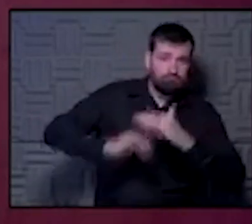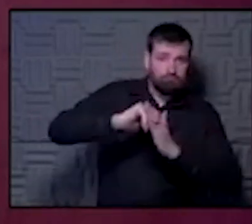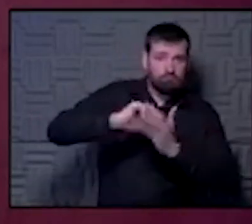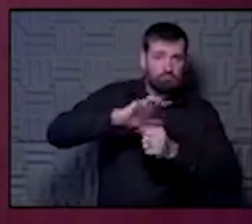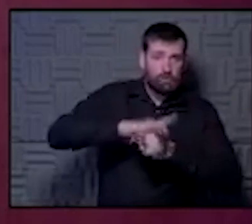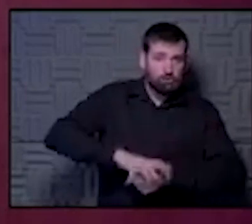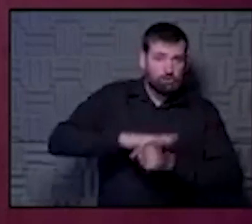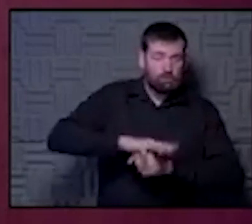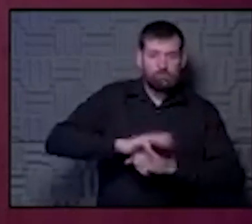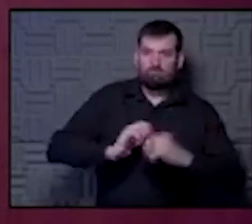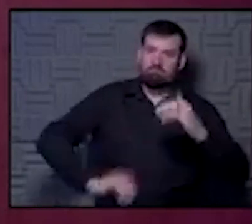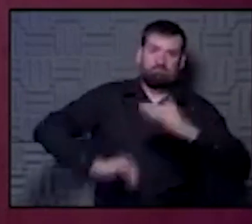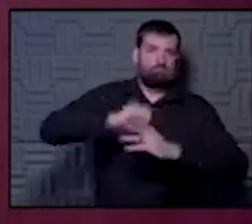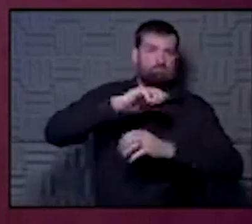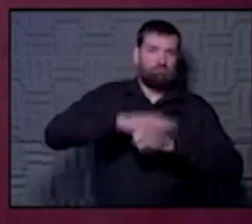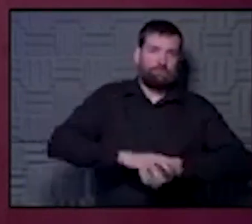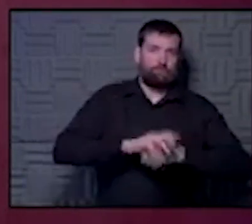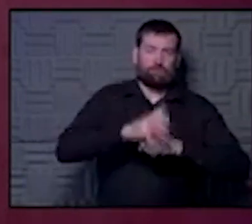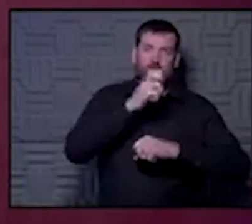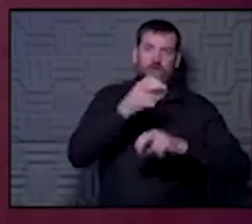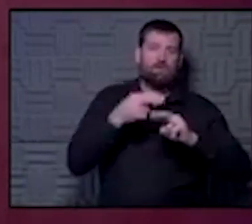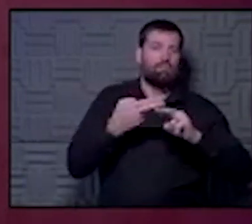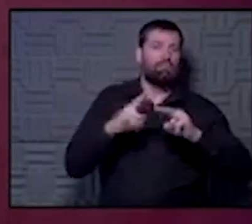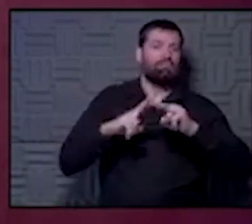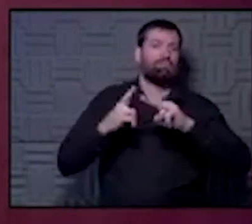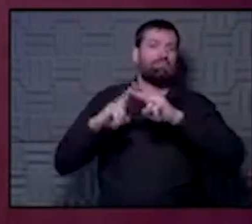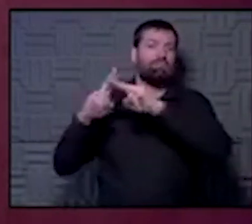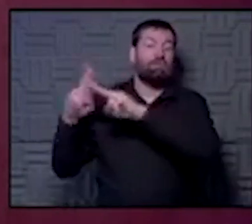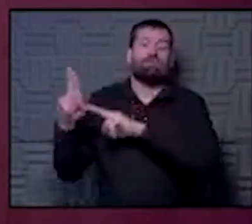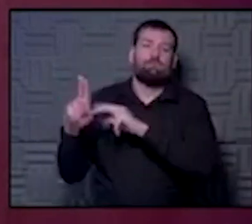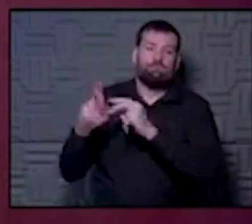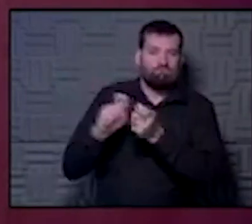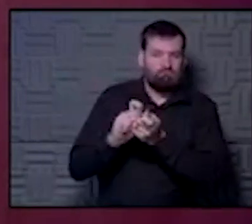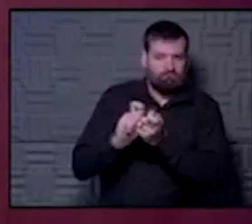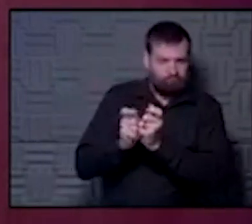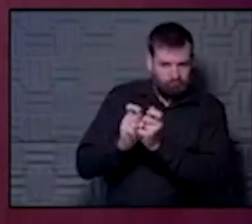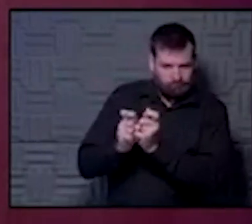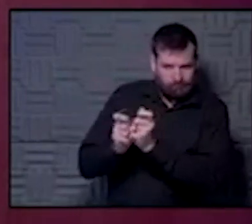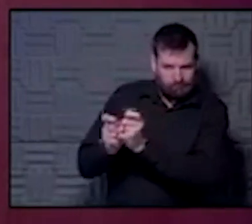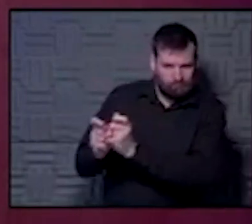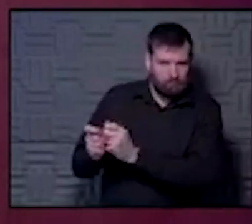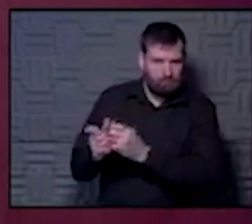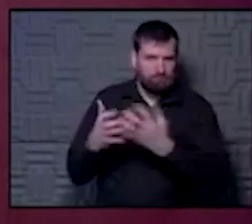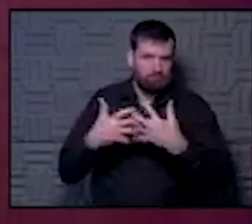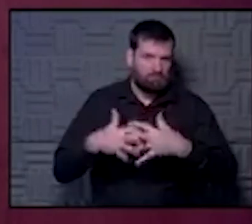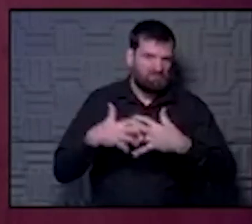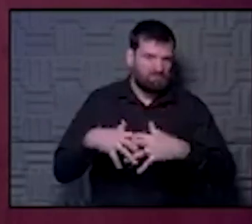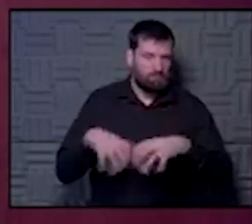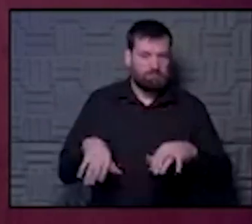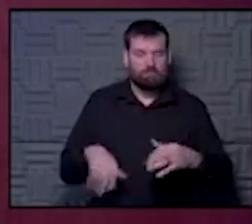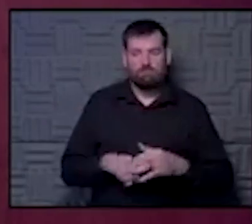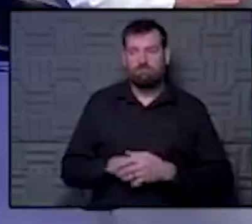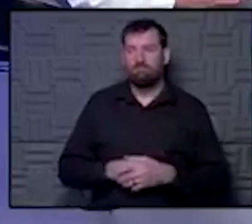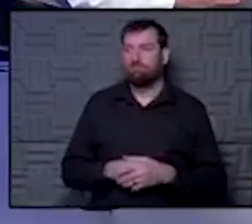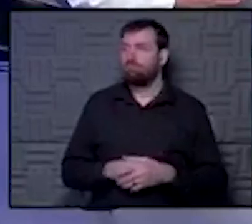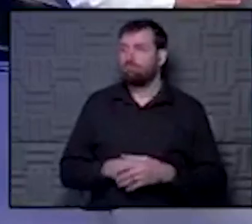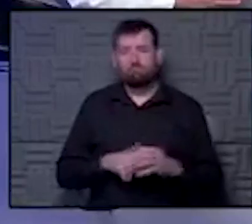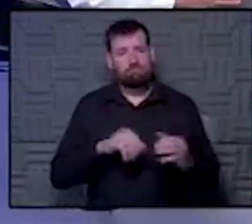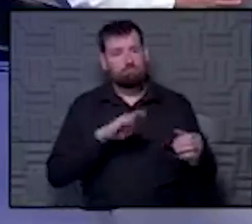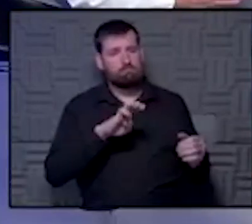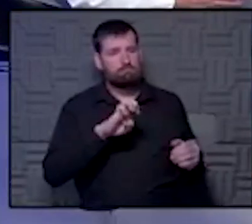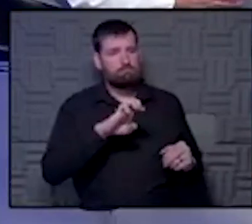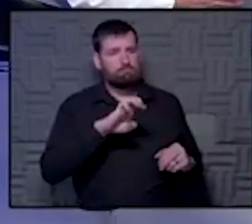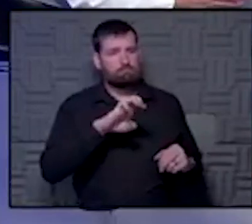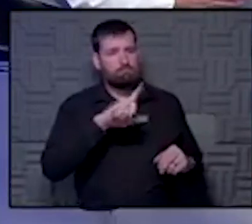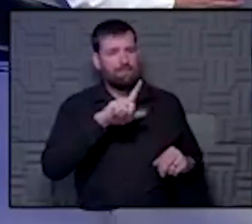so that's how much pressure they're getting doesn't get too high. And if we do, then we definitely make some changes to our ventilator strategy. And Belete,